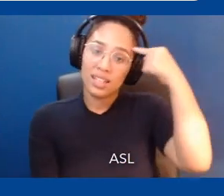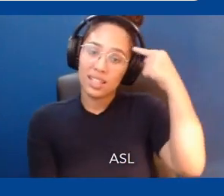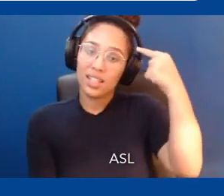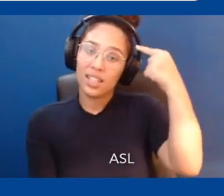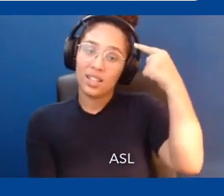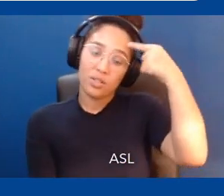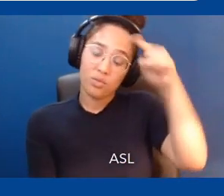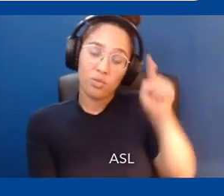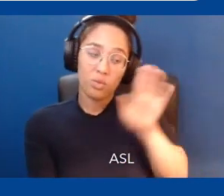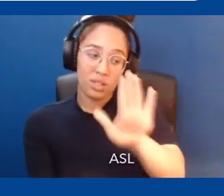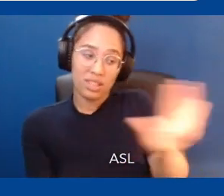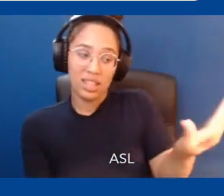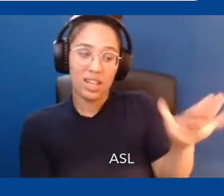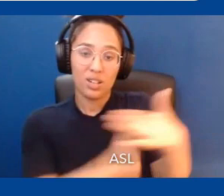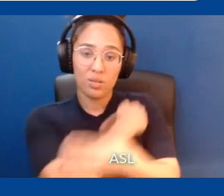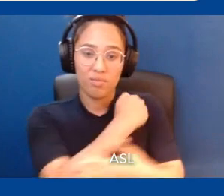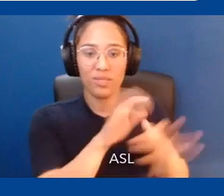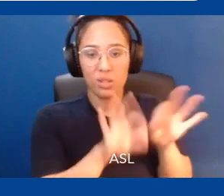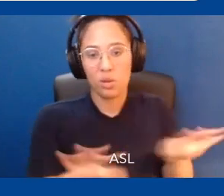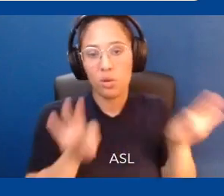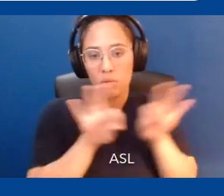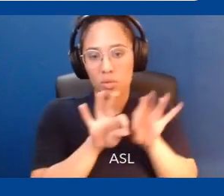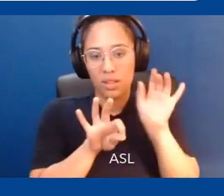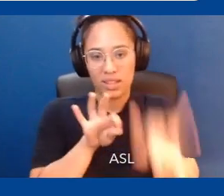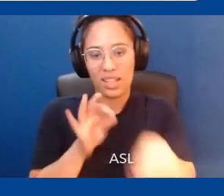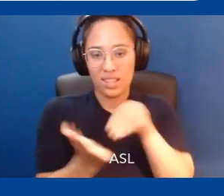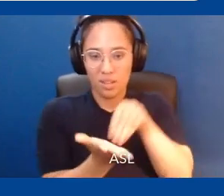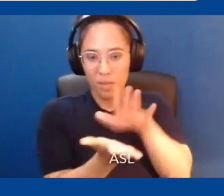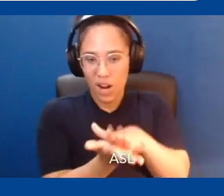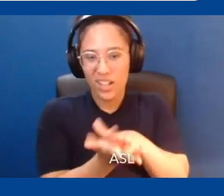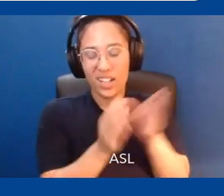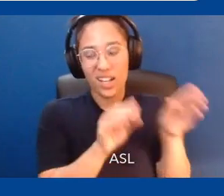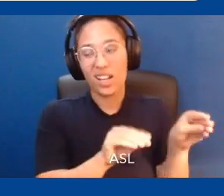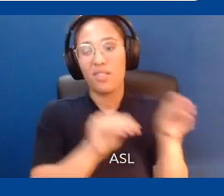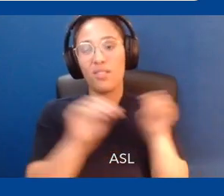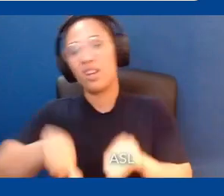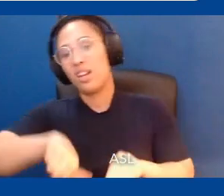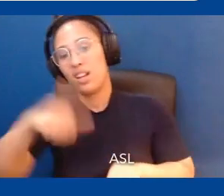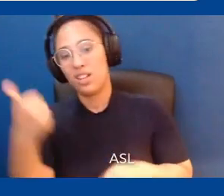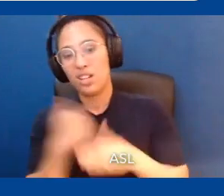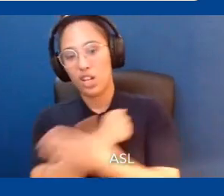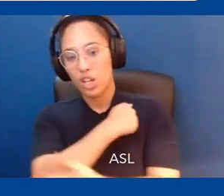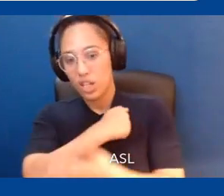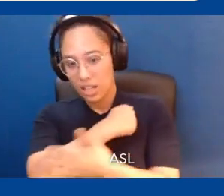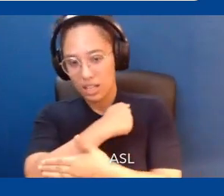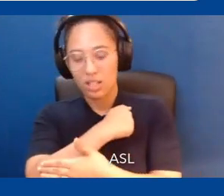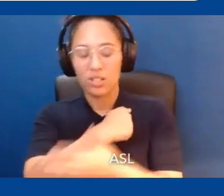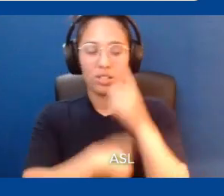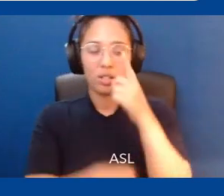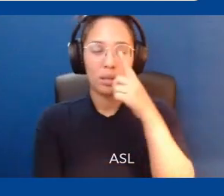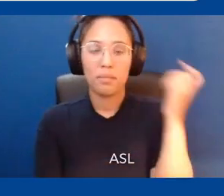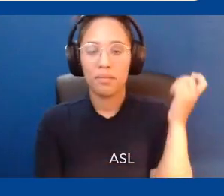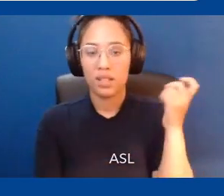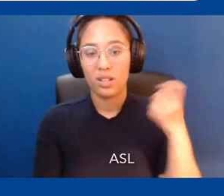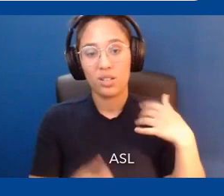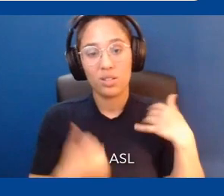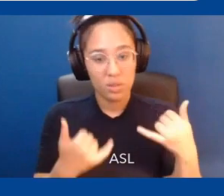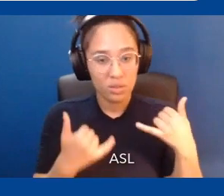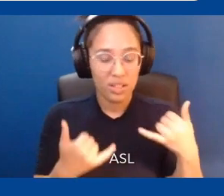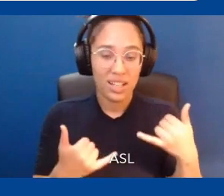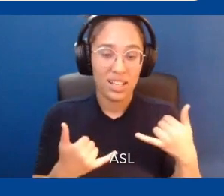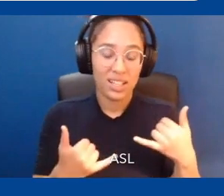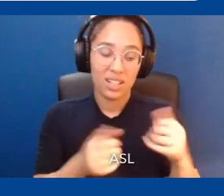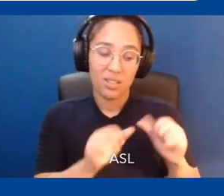outside West Papua or Indonesia, because in if it exists in Indonesia, it